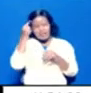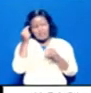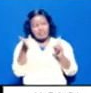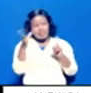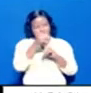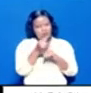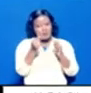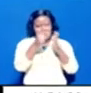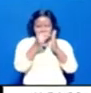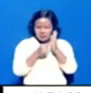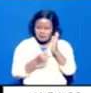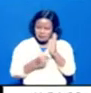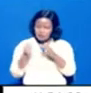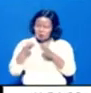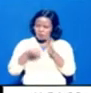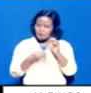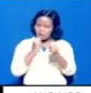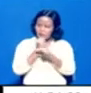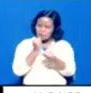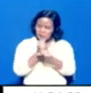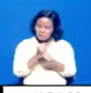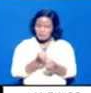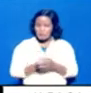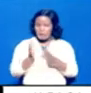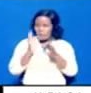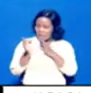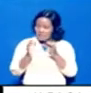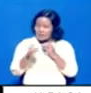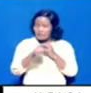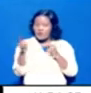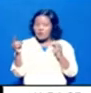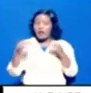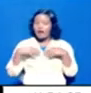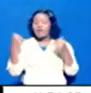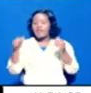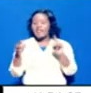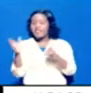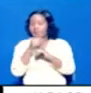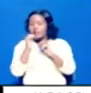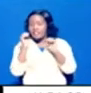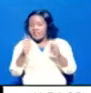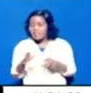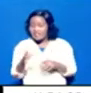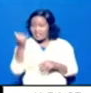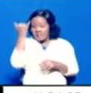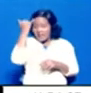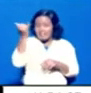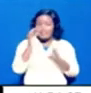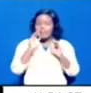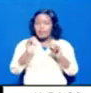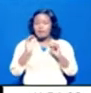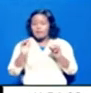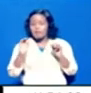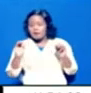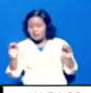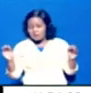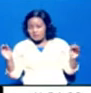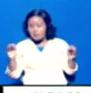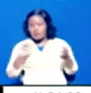is what you do. If you don't measure anything, you have no idea whether you have done or you have not done. So